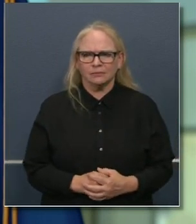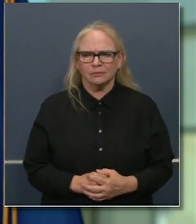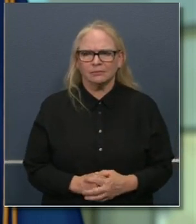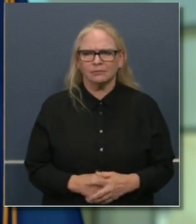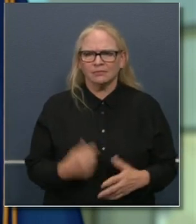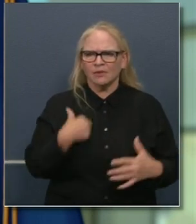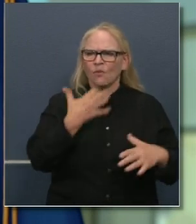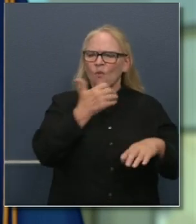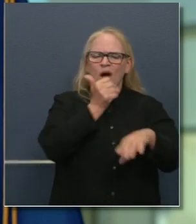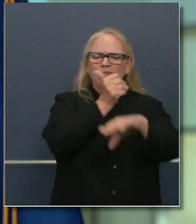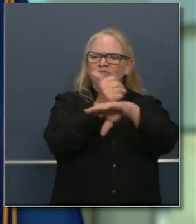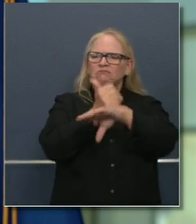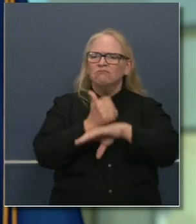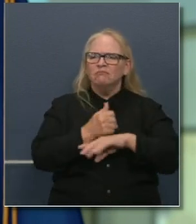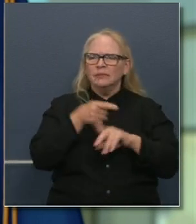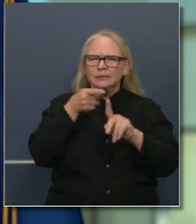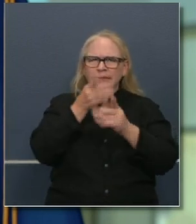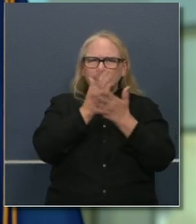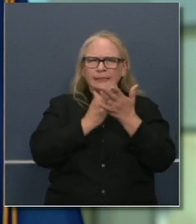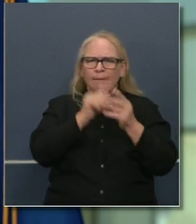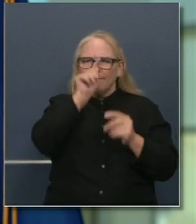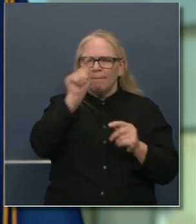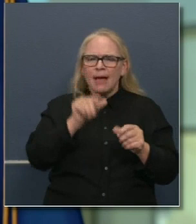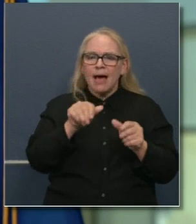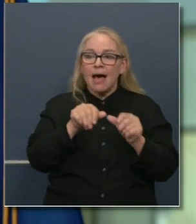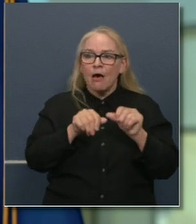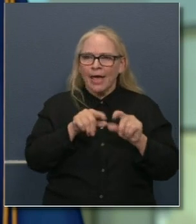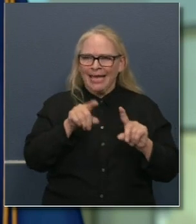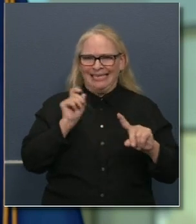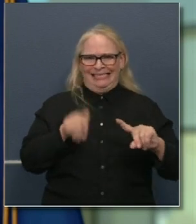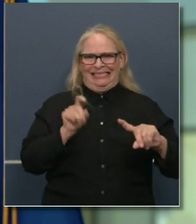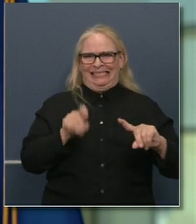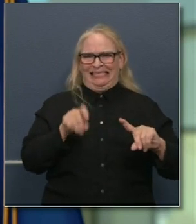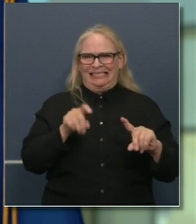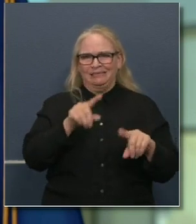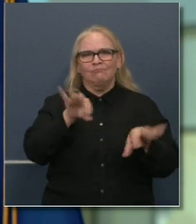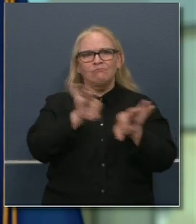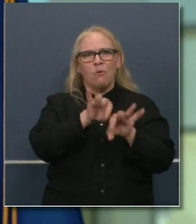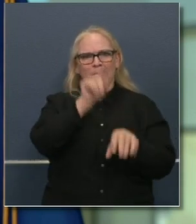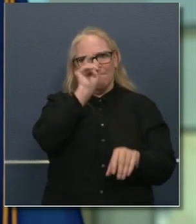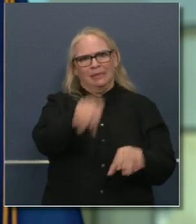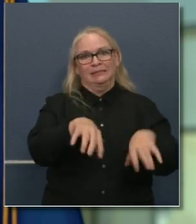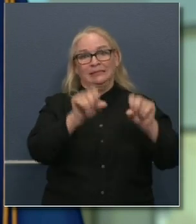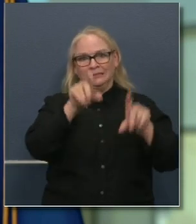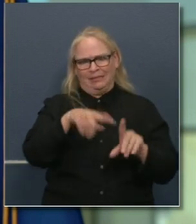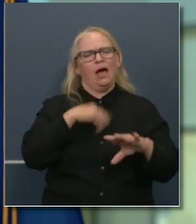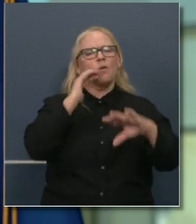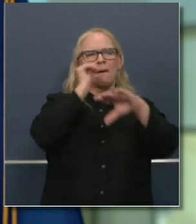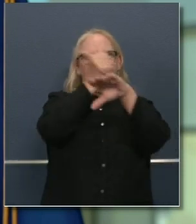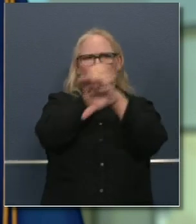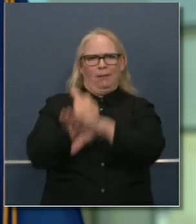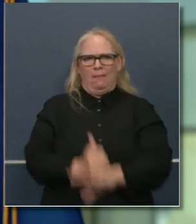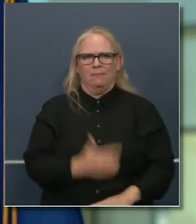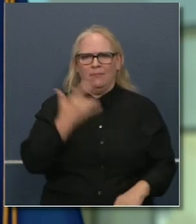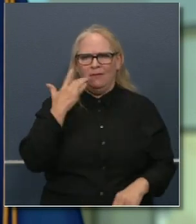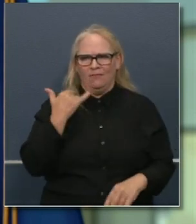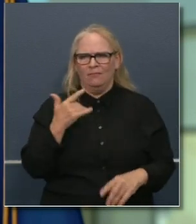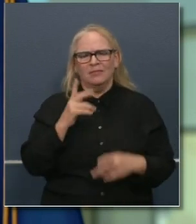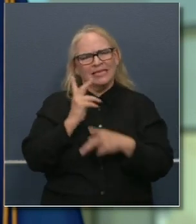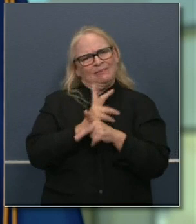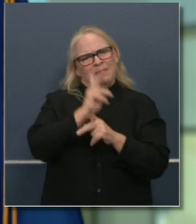cases increased in those communities where it's vital and important, and we'll be keeping up on the updates,